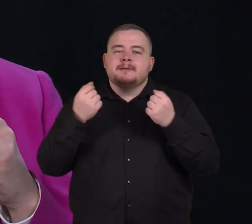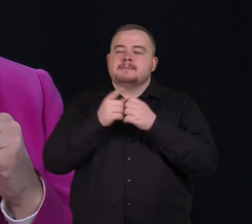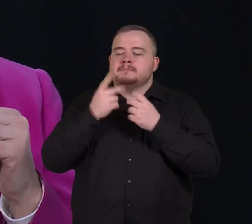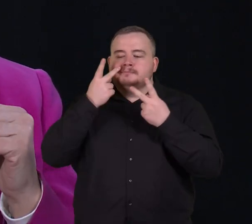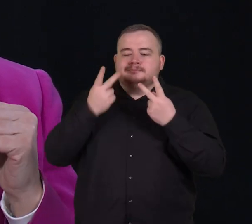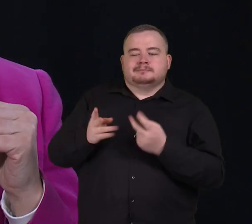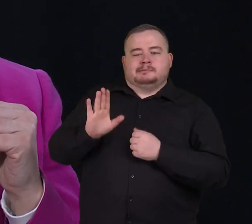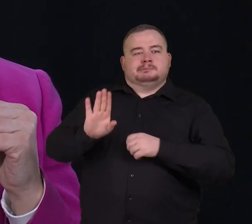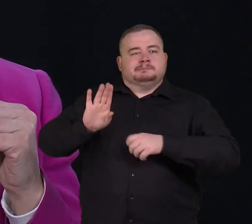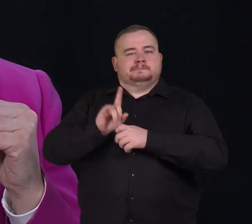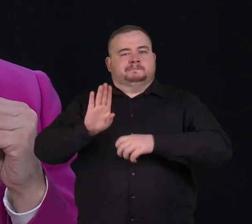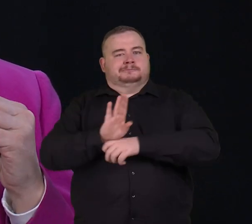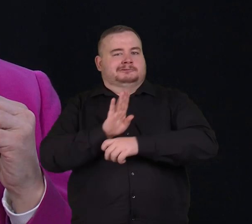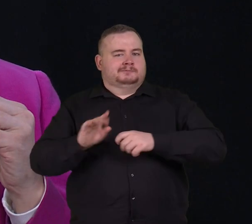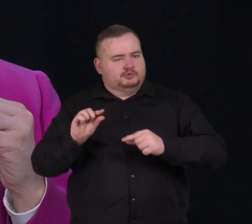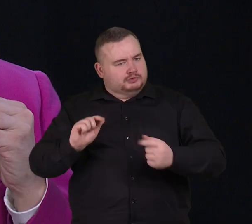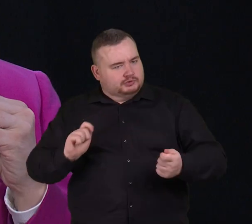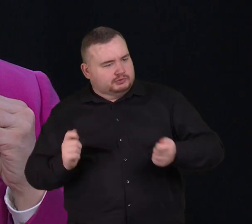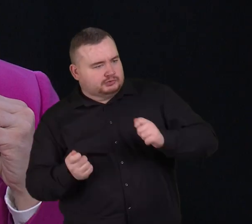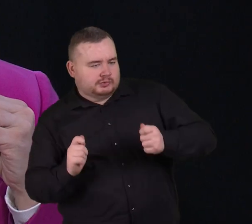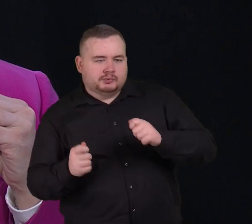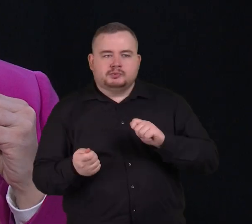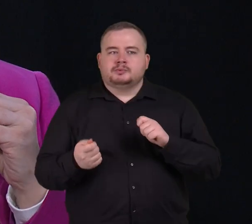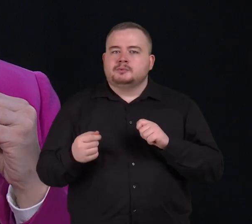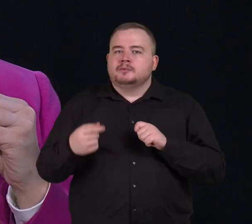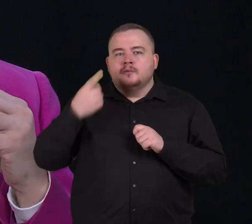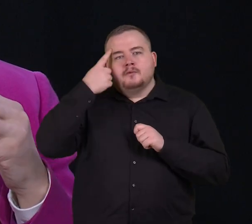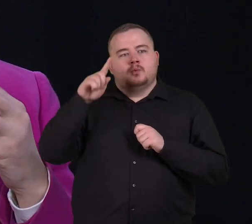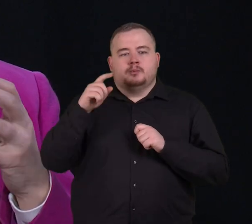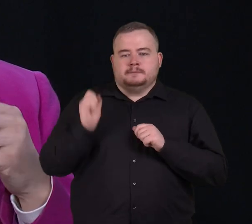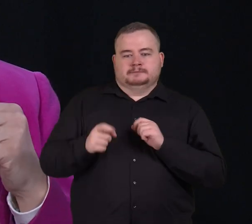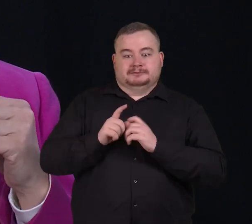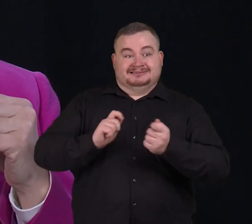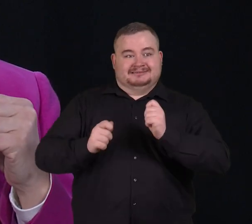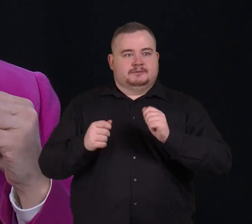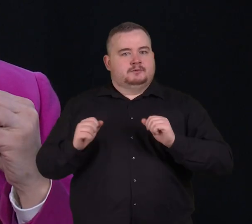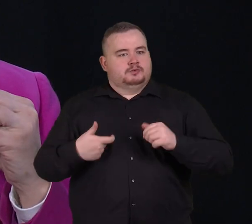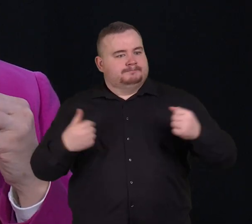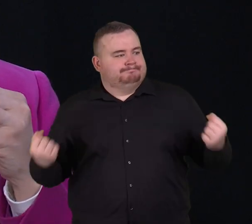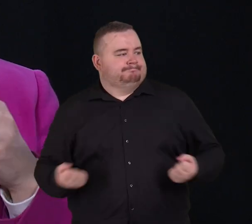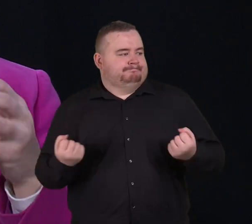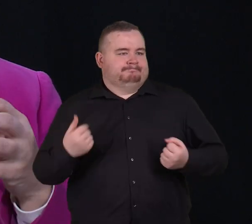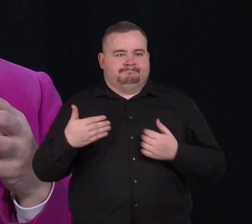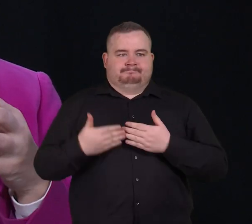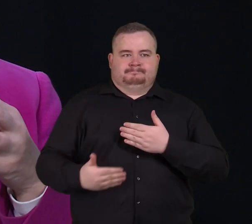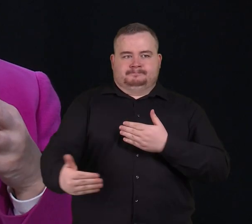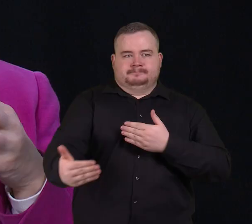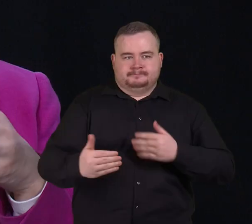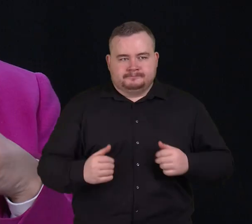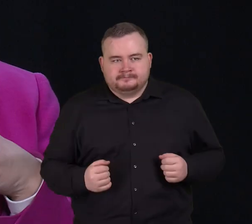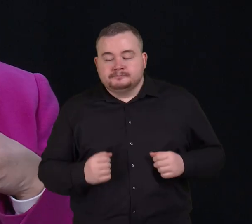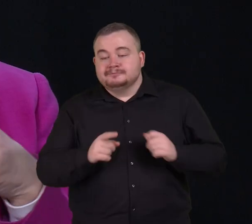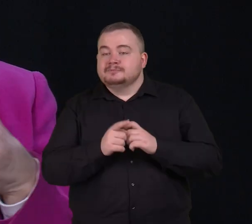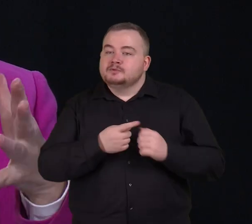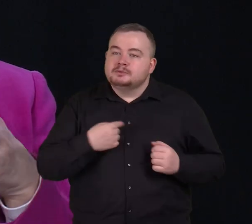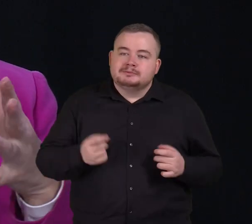activities. We are also trying to support the self-governments on this